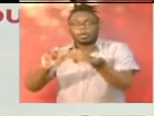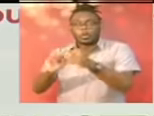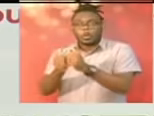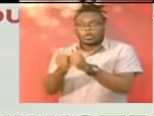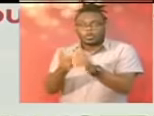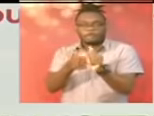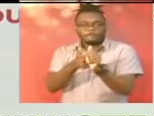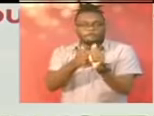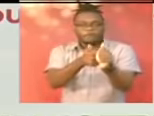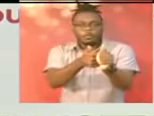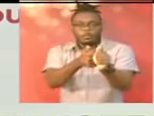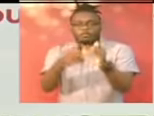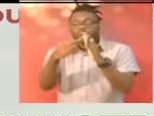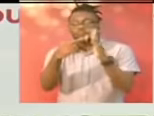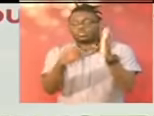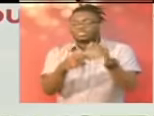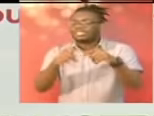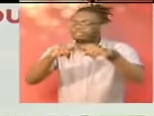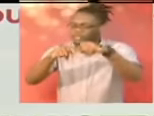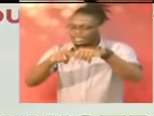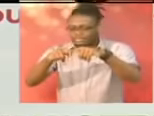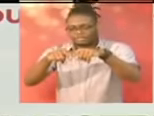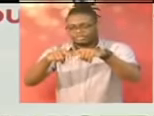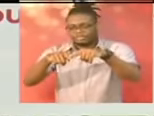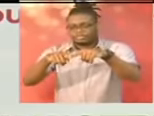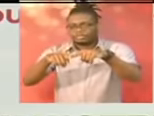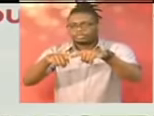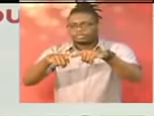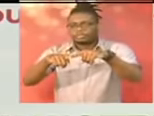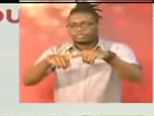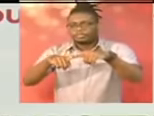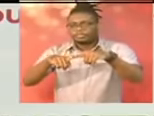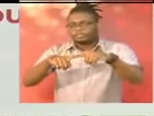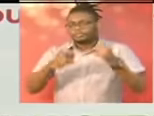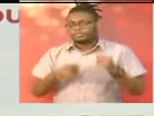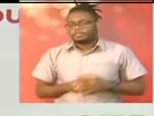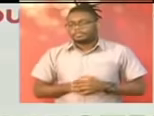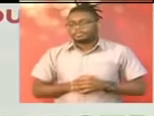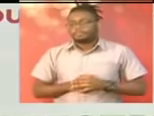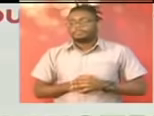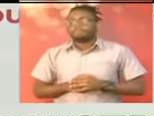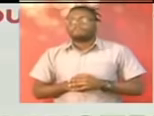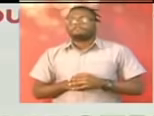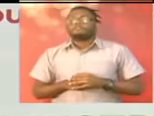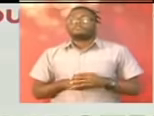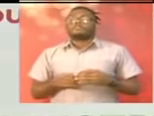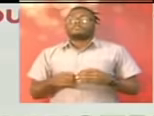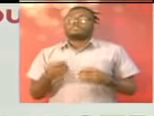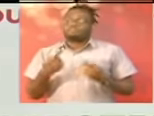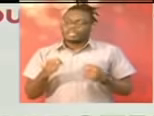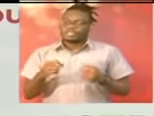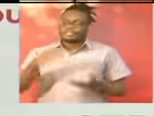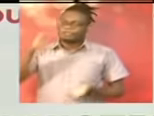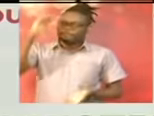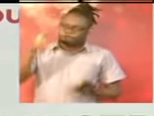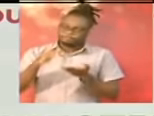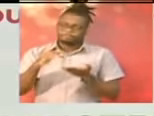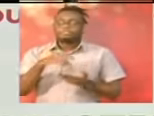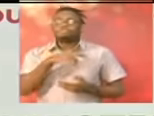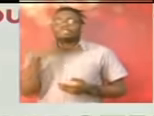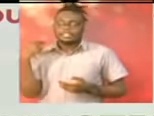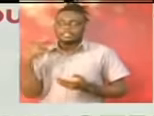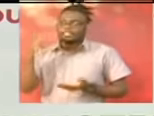recommendations that we've been making for risk reduction. And it may not be specific or community sensitive,